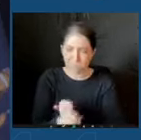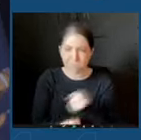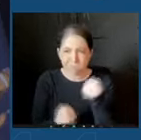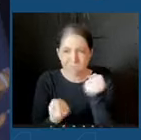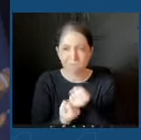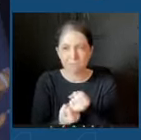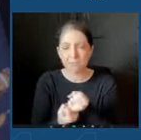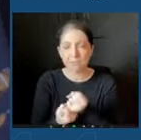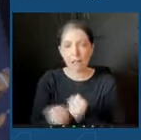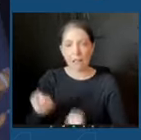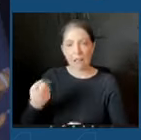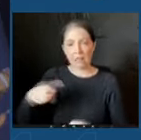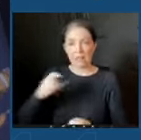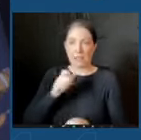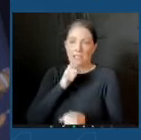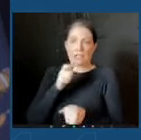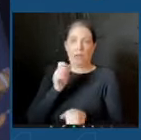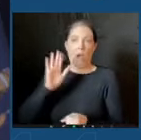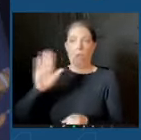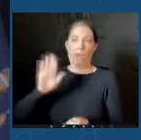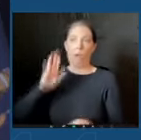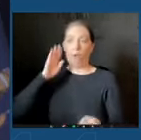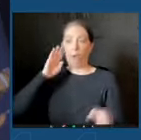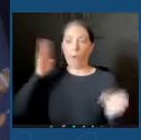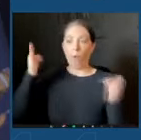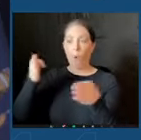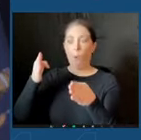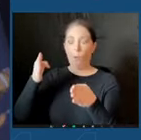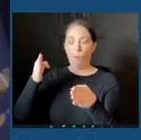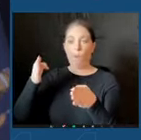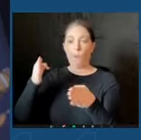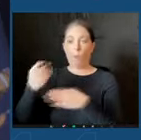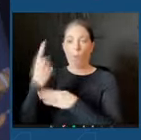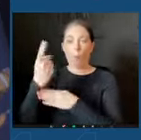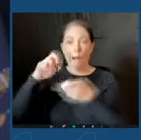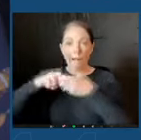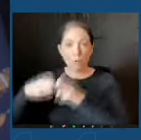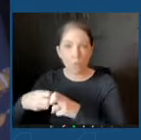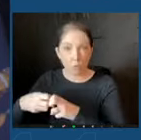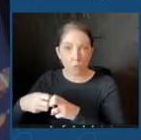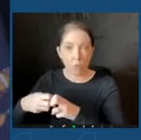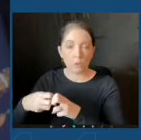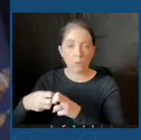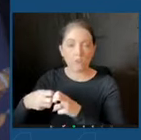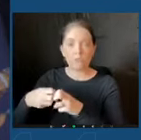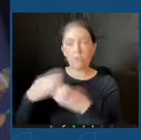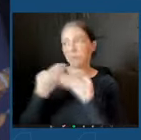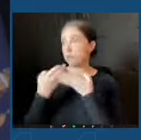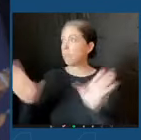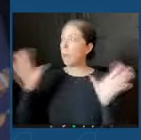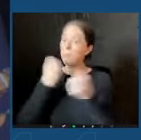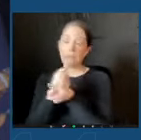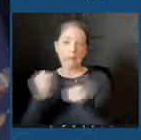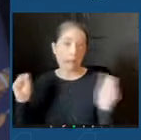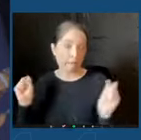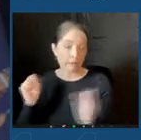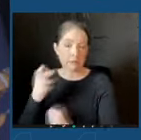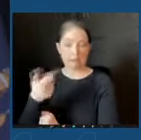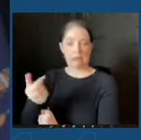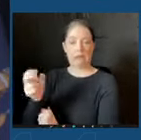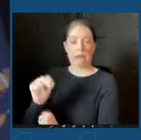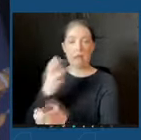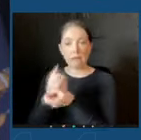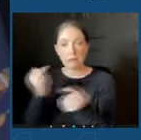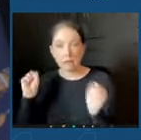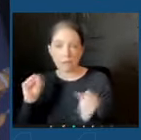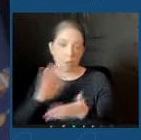set out on their life's journey to be focused on an issue, whether it's public safety, gun safety, school safety,